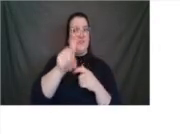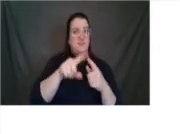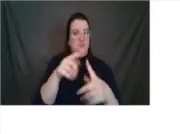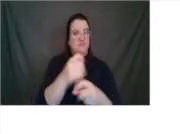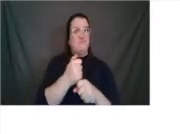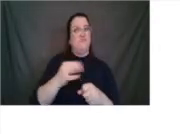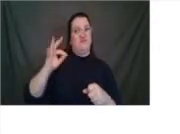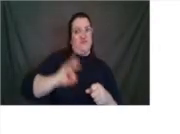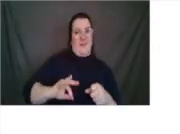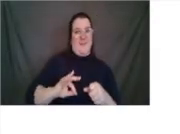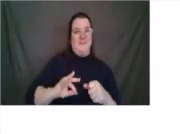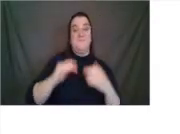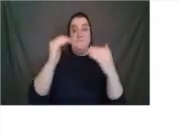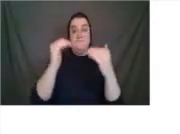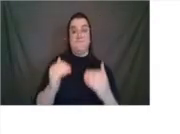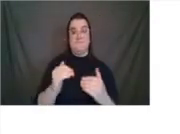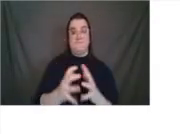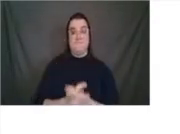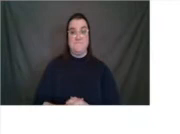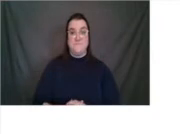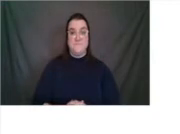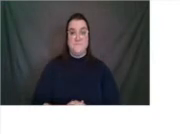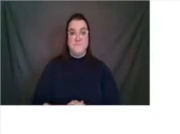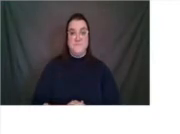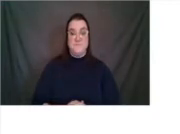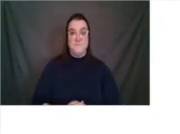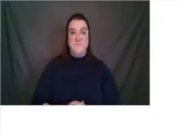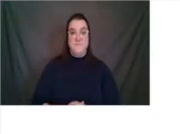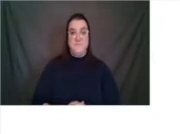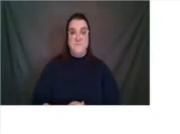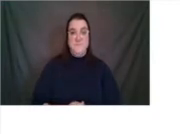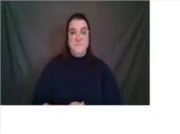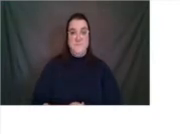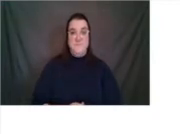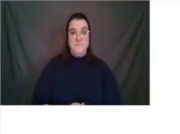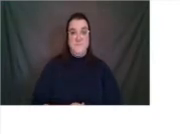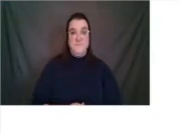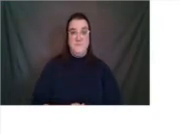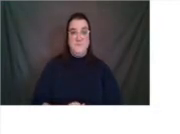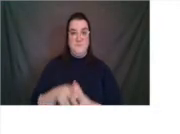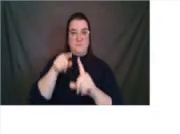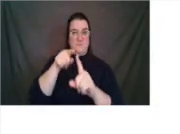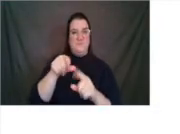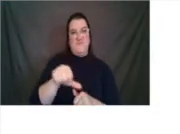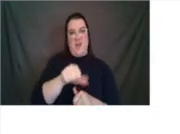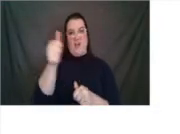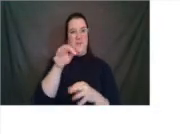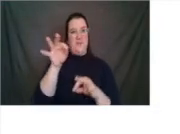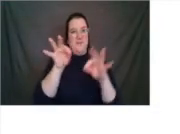That is the access code that you will need to receive your credits. Next slide.